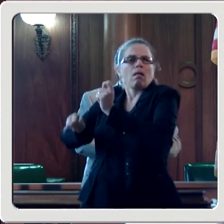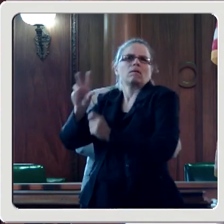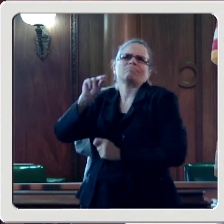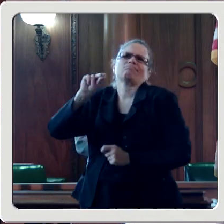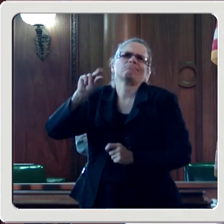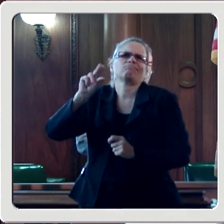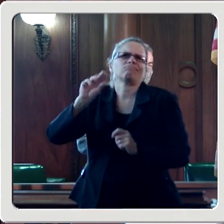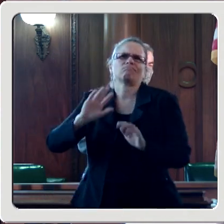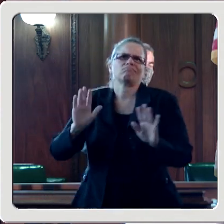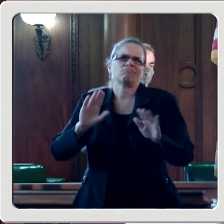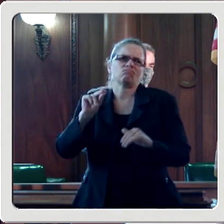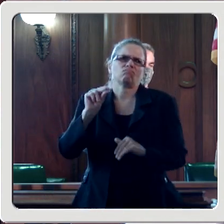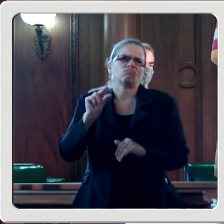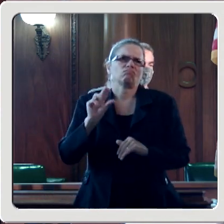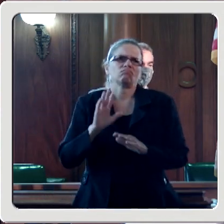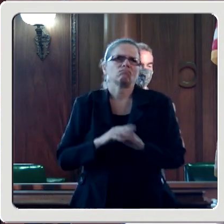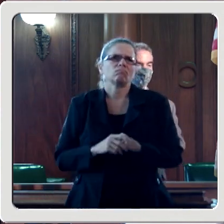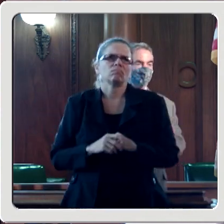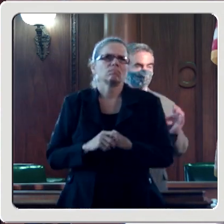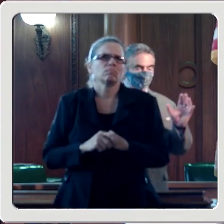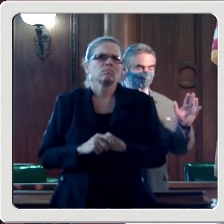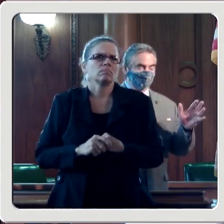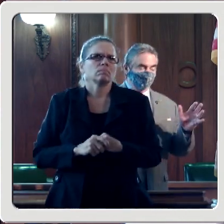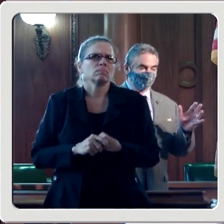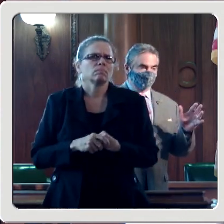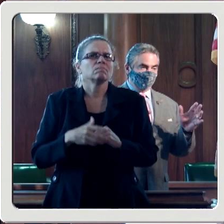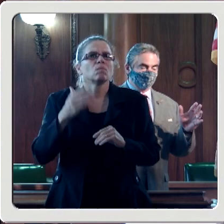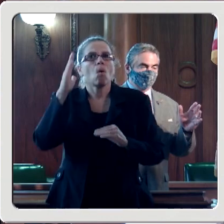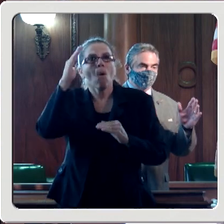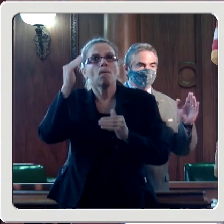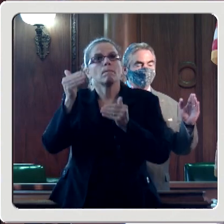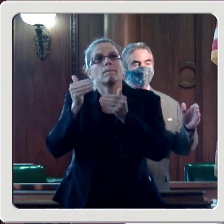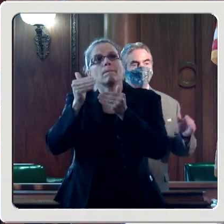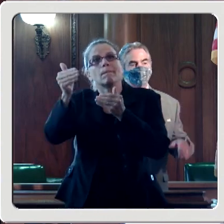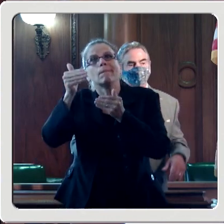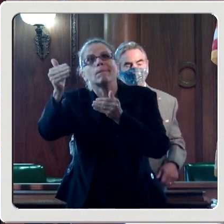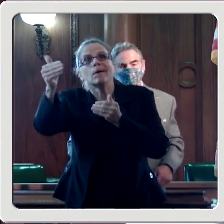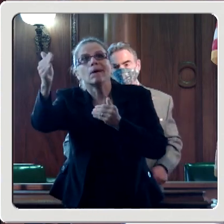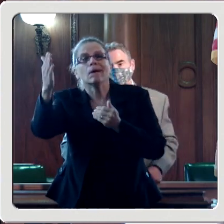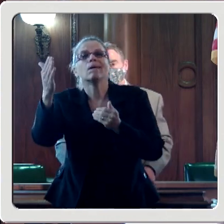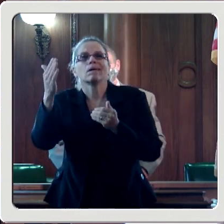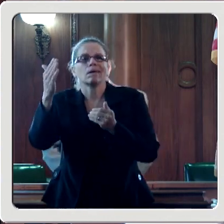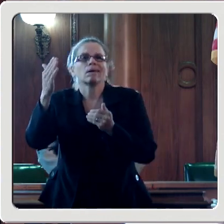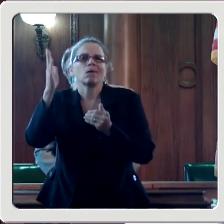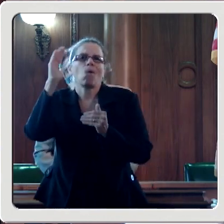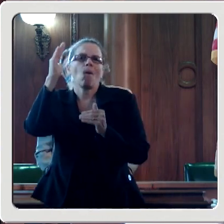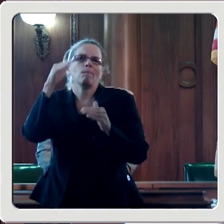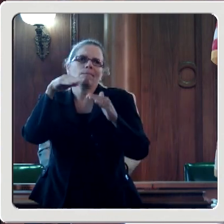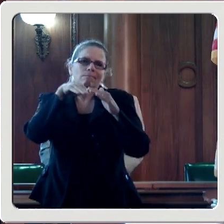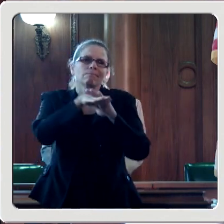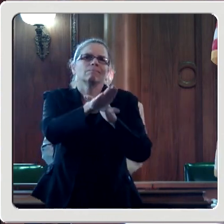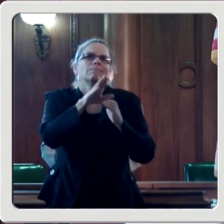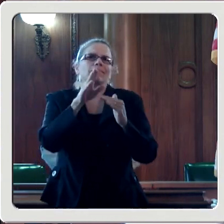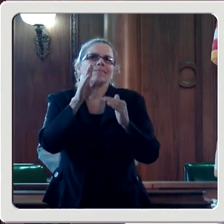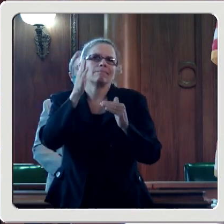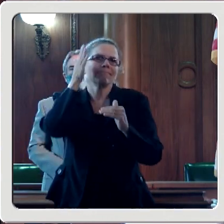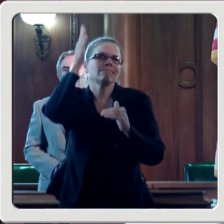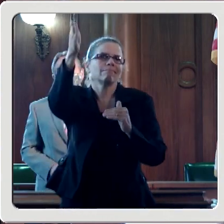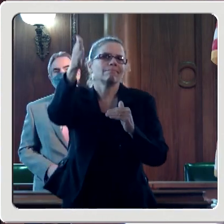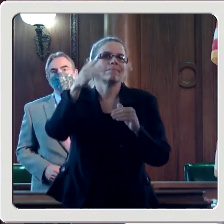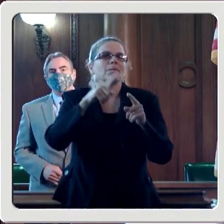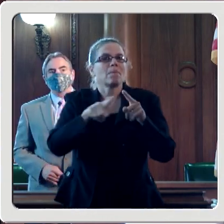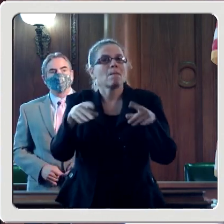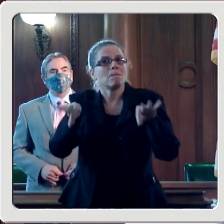hopefully in the near future, we'll all be back on health, public health, medical, and sciences. Any other questions at